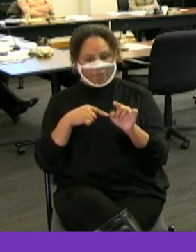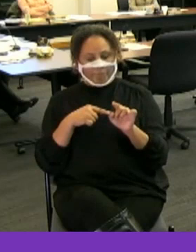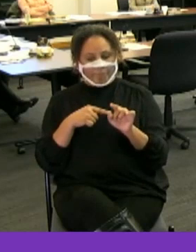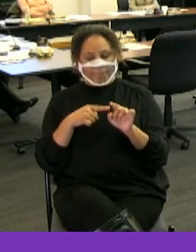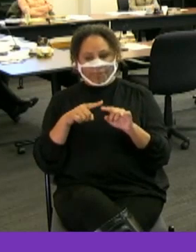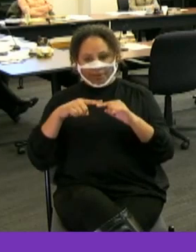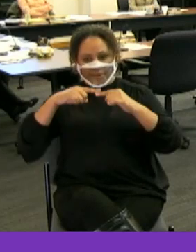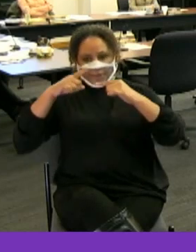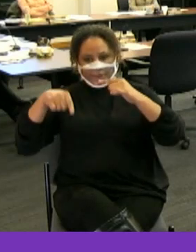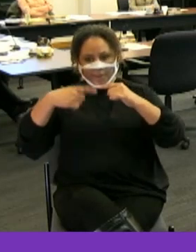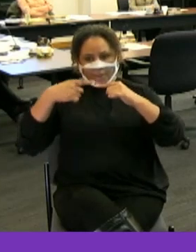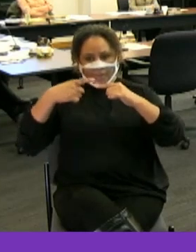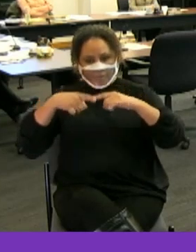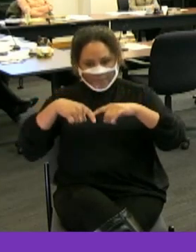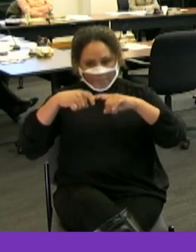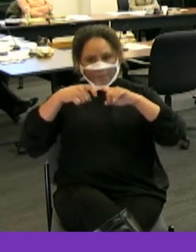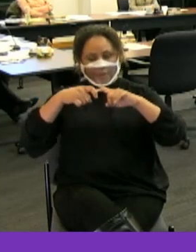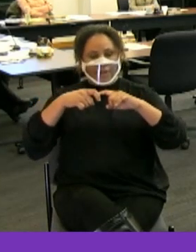a lot of cycles of poverty.